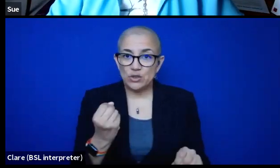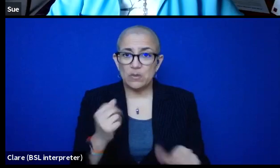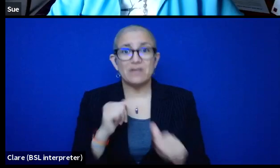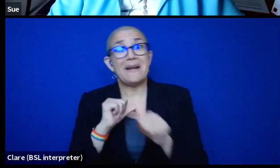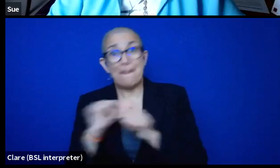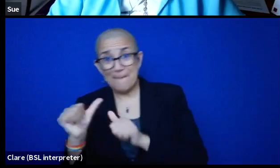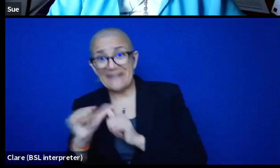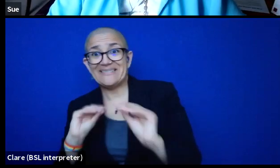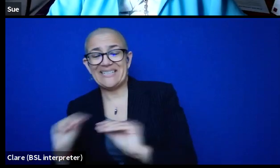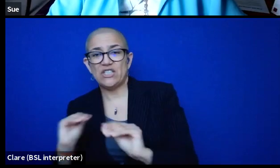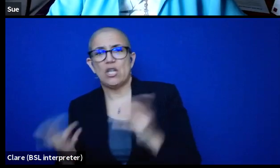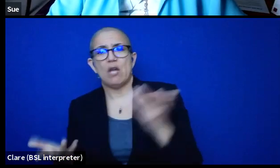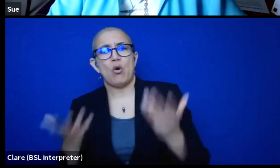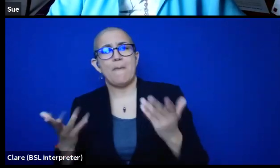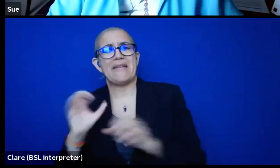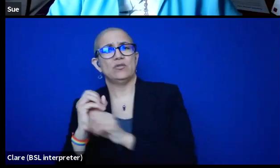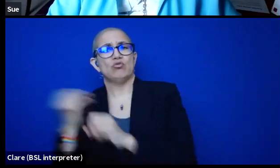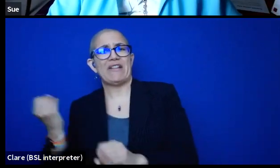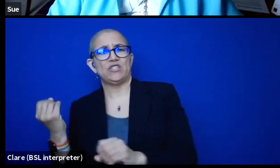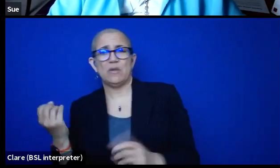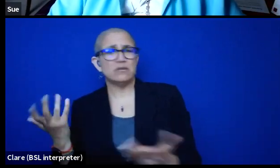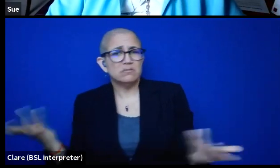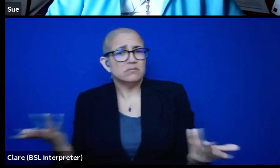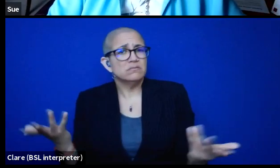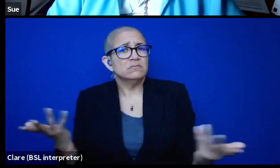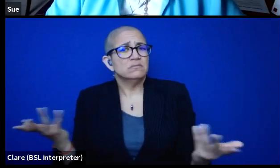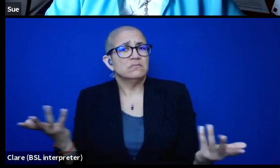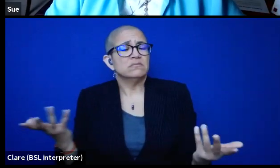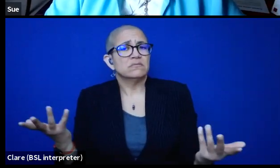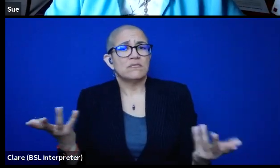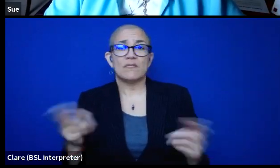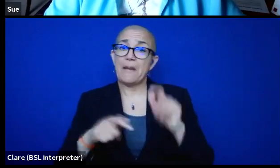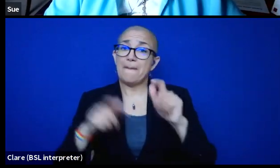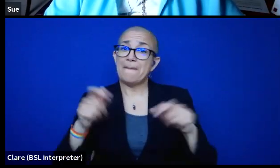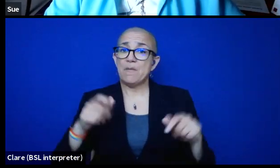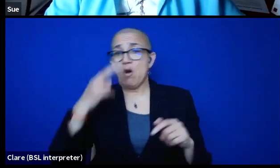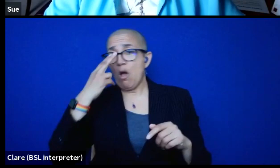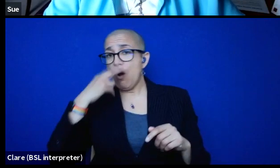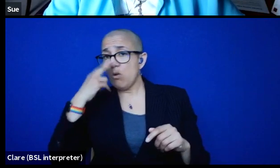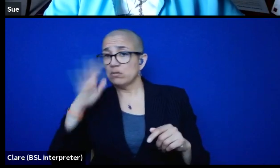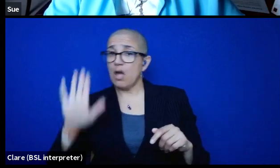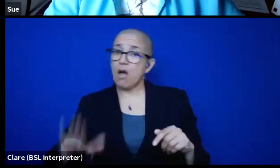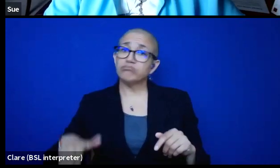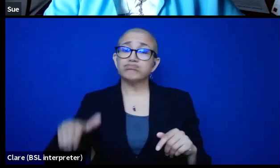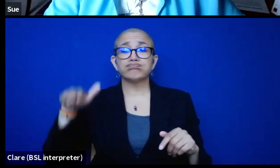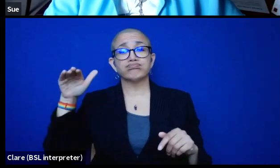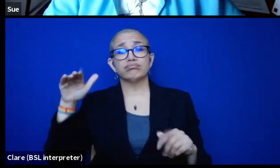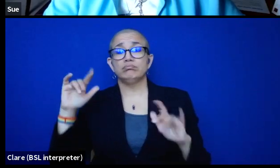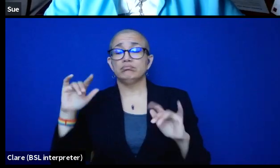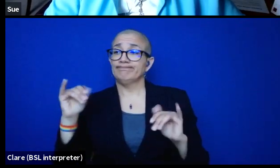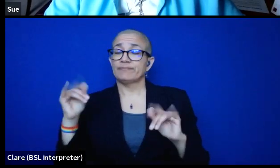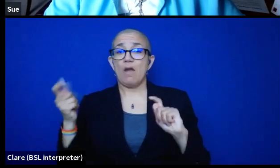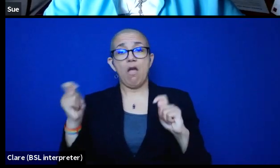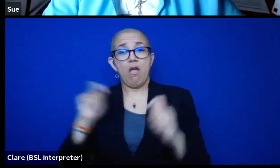graduate. That's the reason. And you know, people in later life can get teaching, come